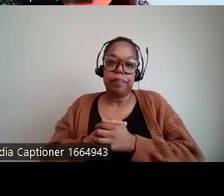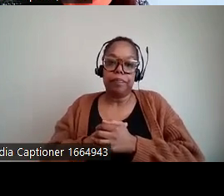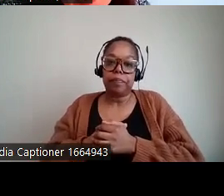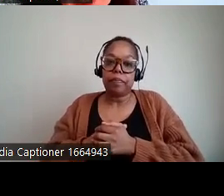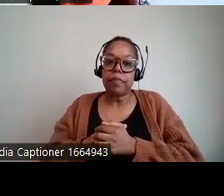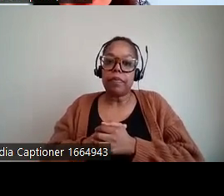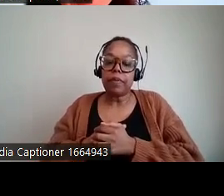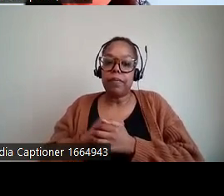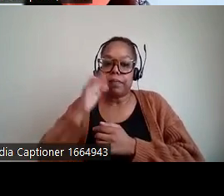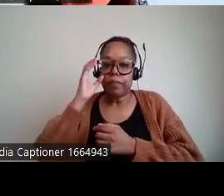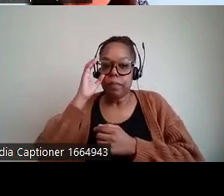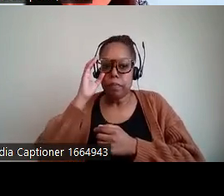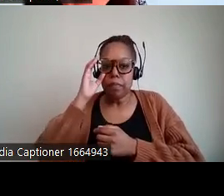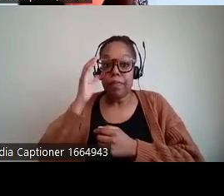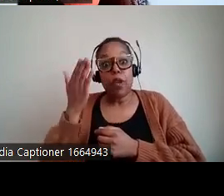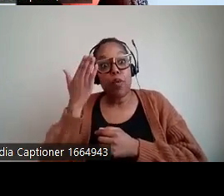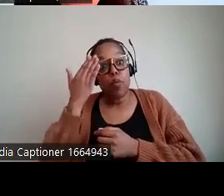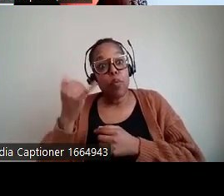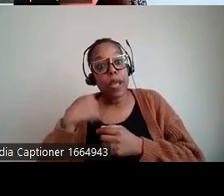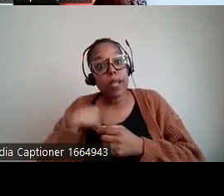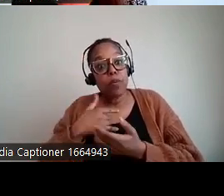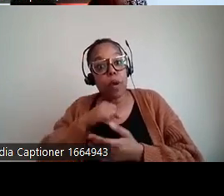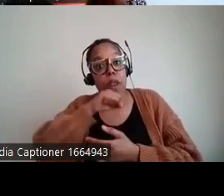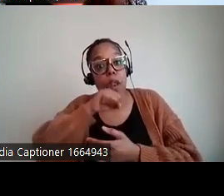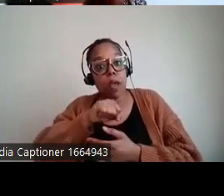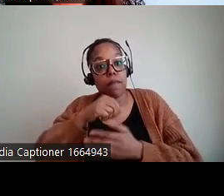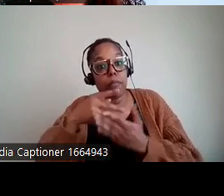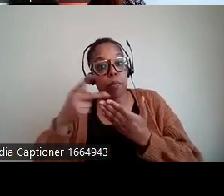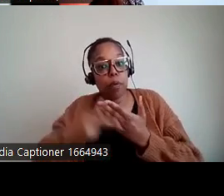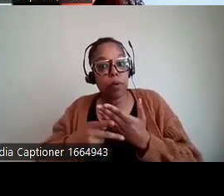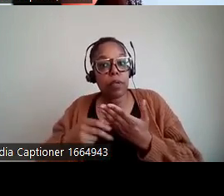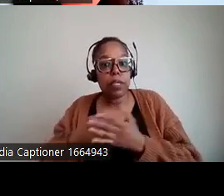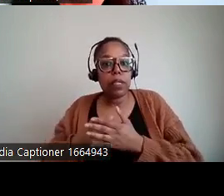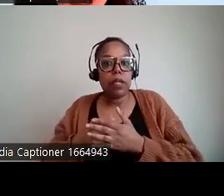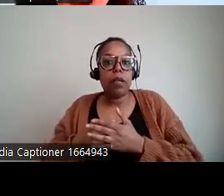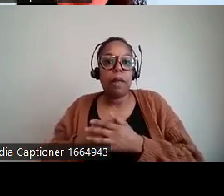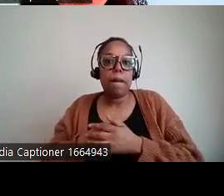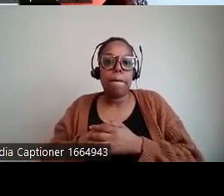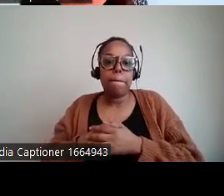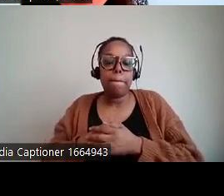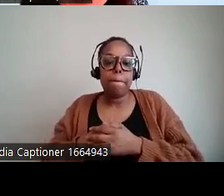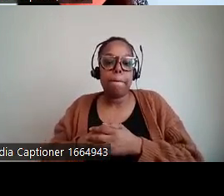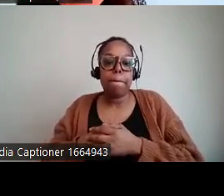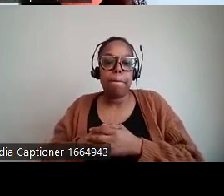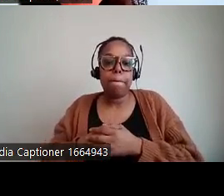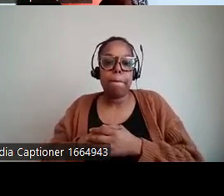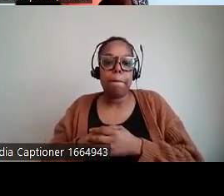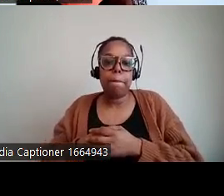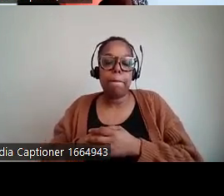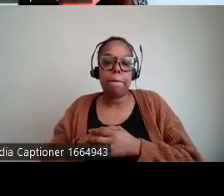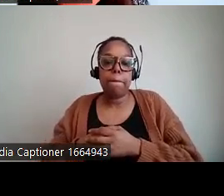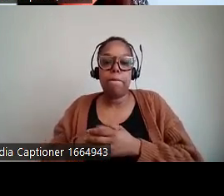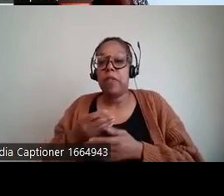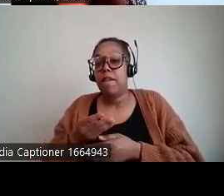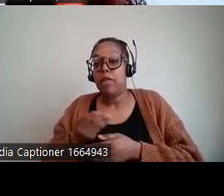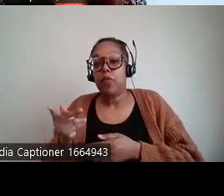So why do I love this program? Or I guess in other words, what makes mobile really successful? There's a few things. There's a